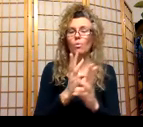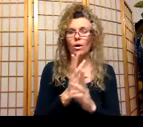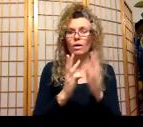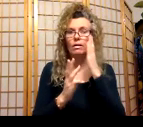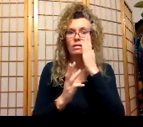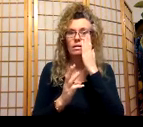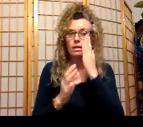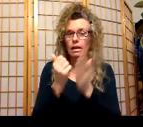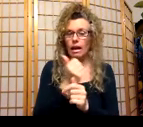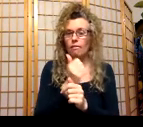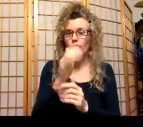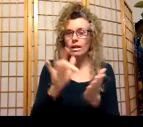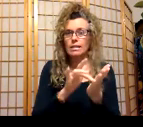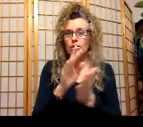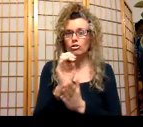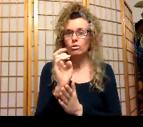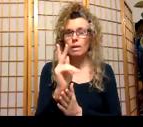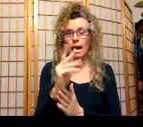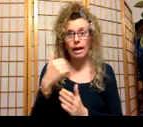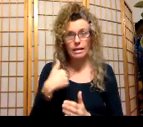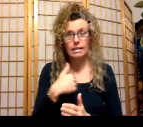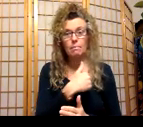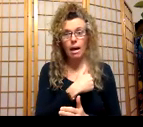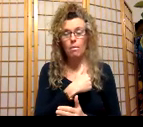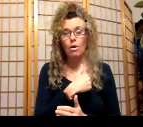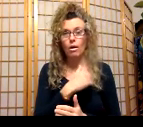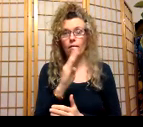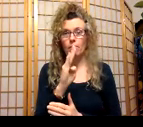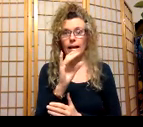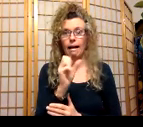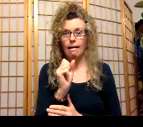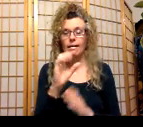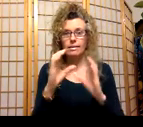Every central bank is a member of this BIS club.